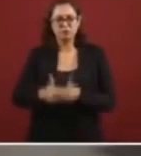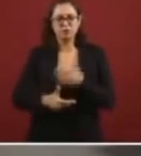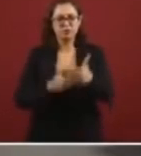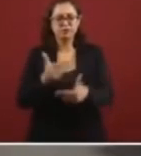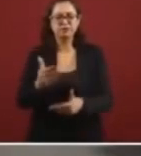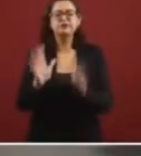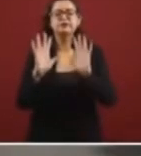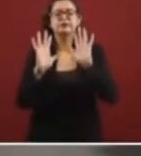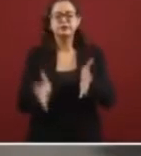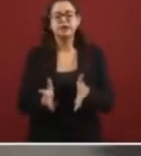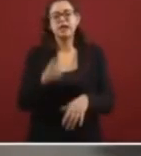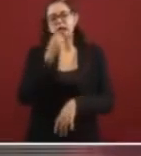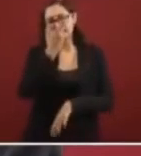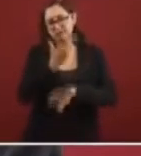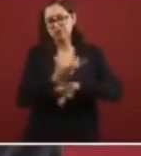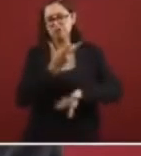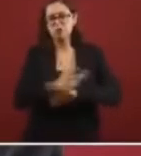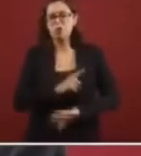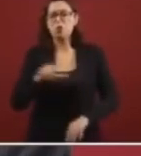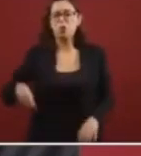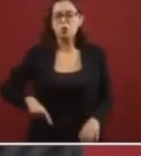made.